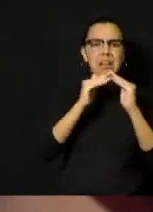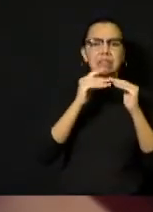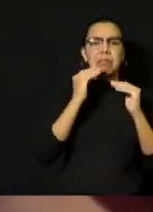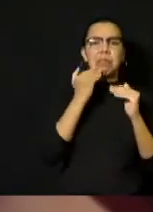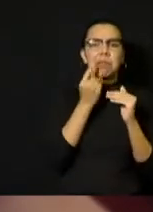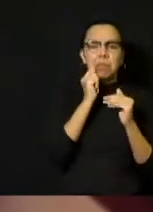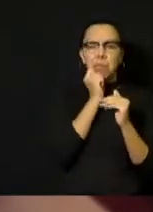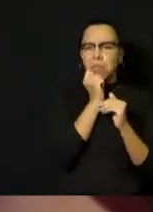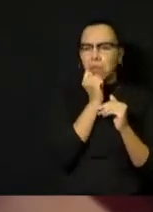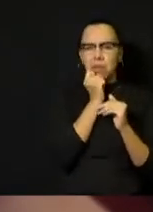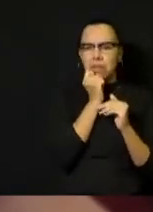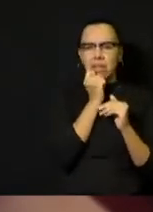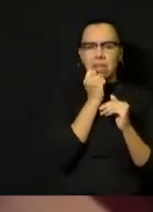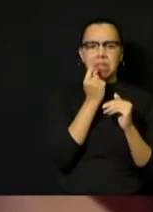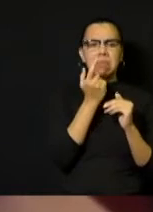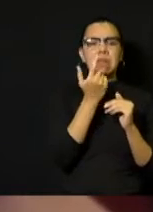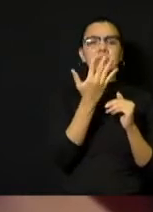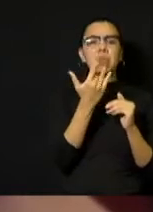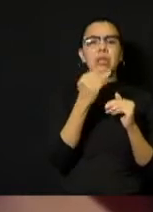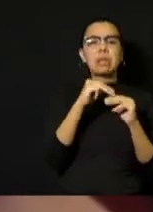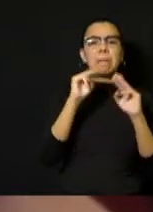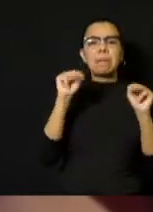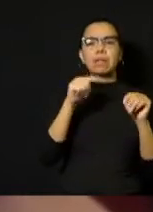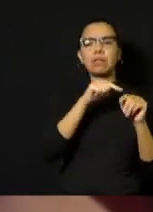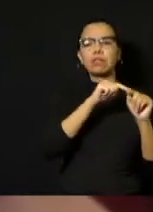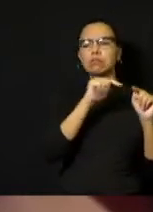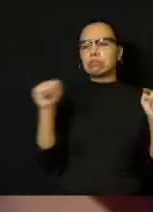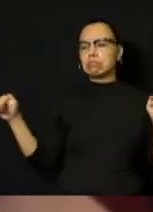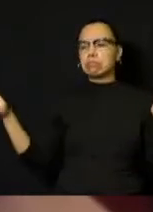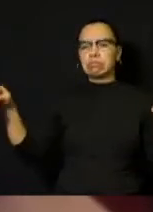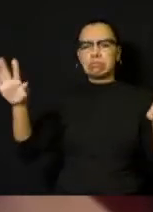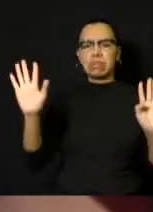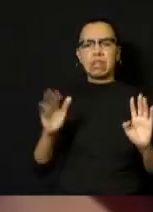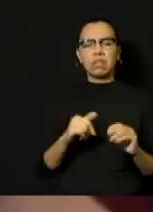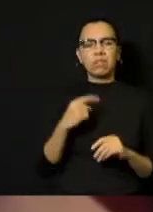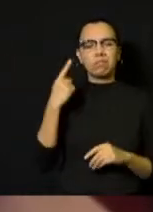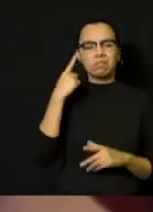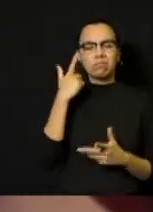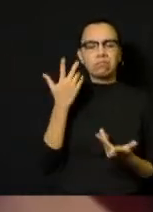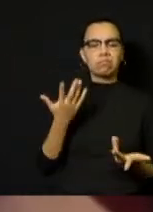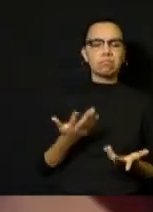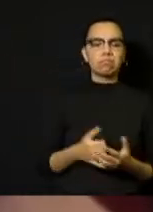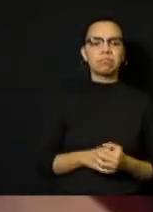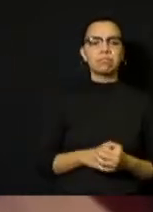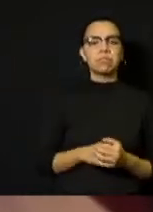make a hut 50 square meters. Why don't you build